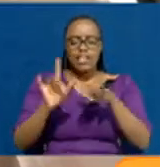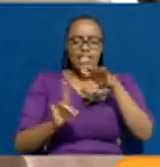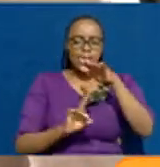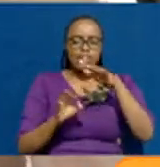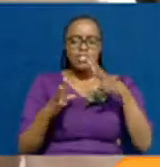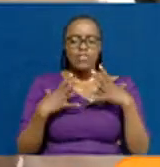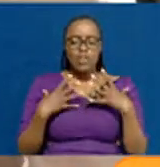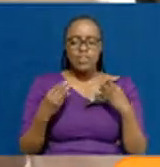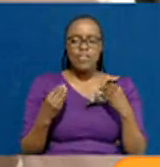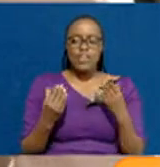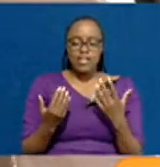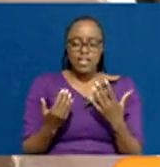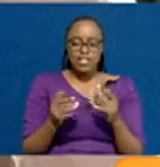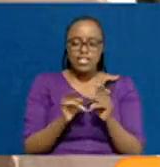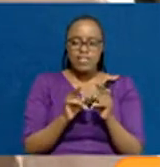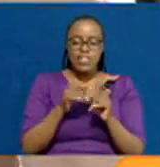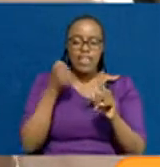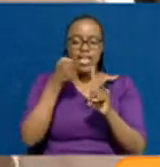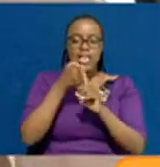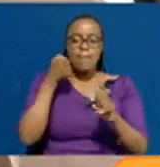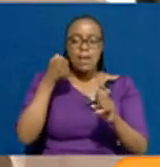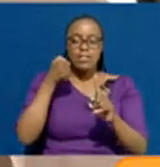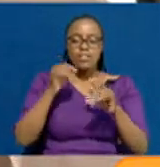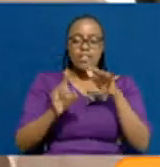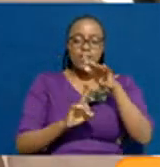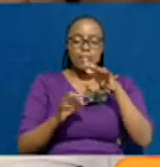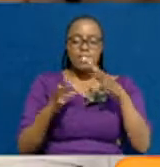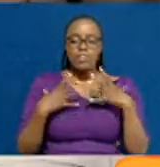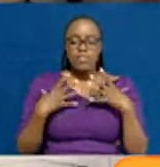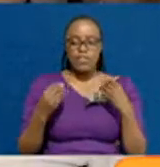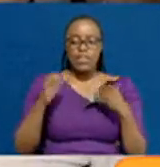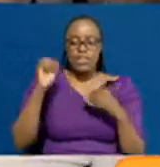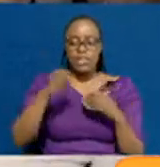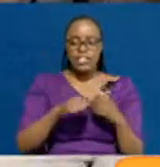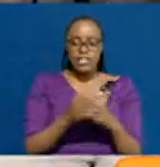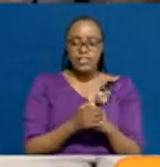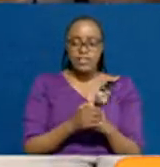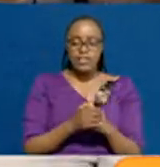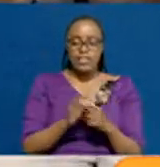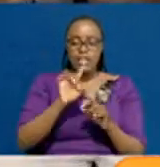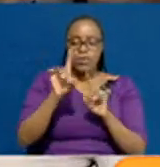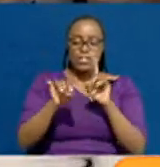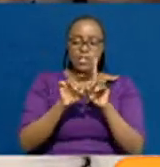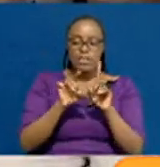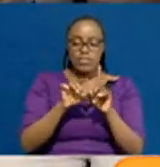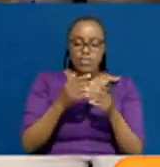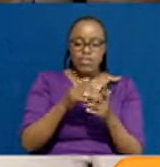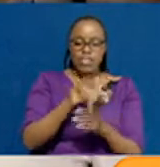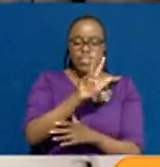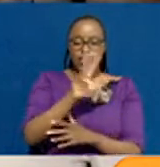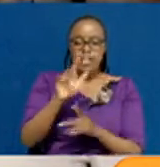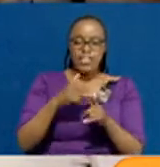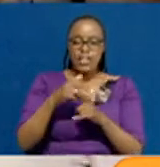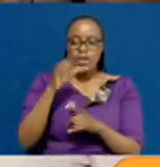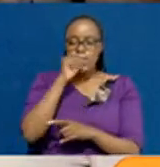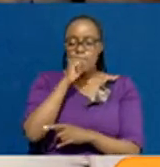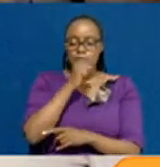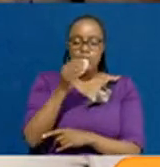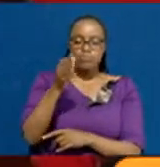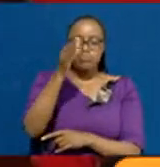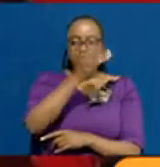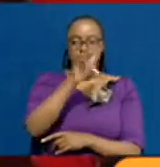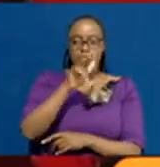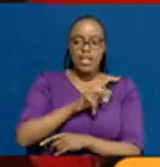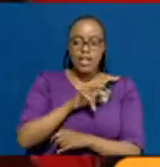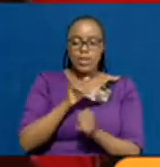Health? What were the impacts to the Ministry of Health? Yeah. All right. Let's take the questions in threes so that you can pass the microphone back there. There's a lady